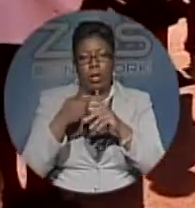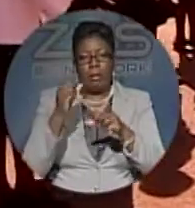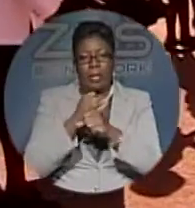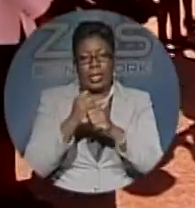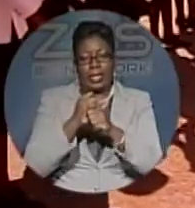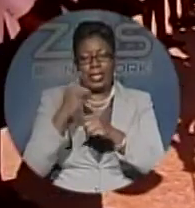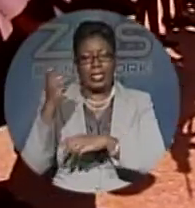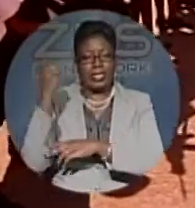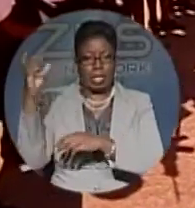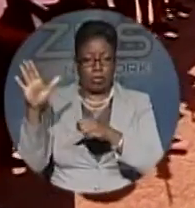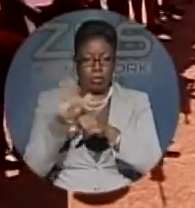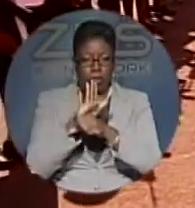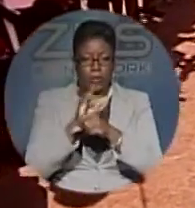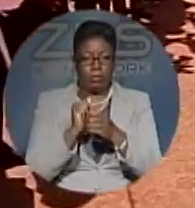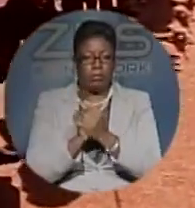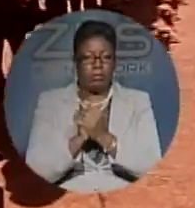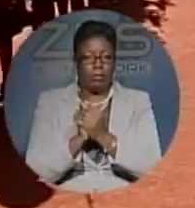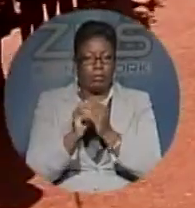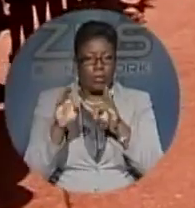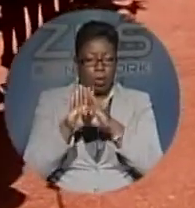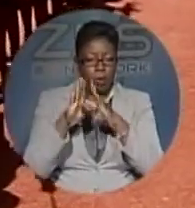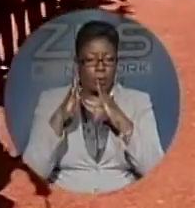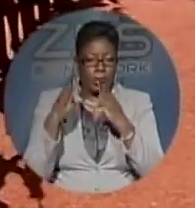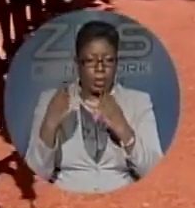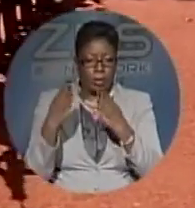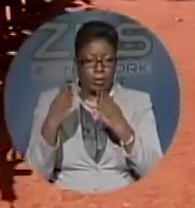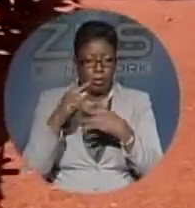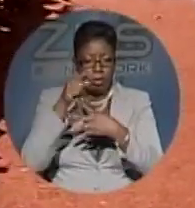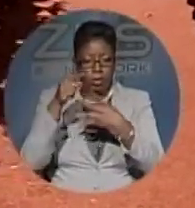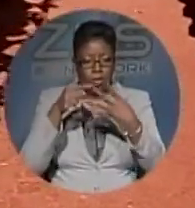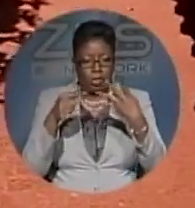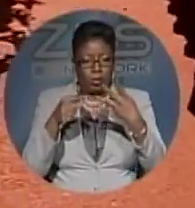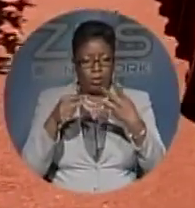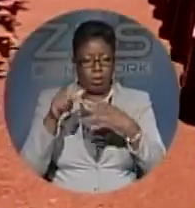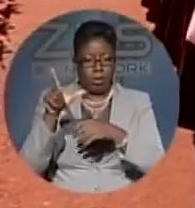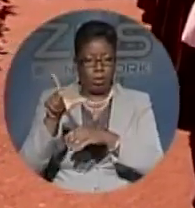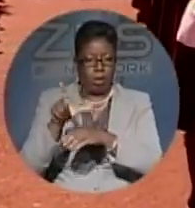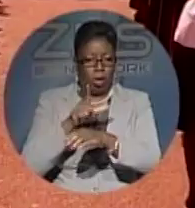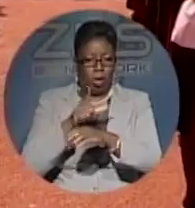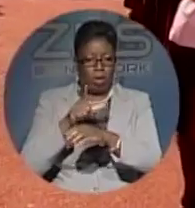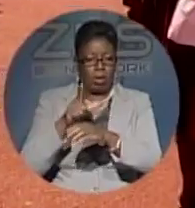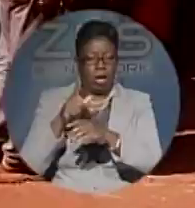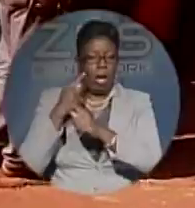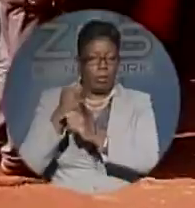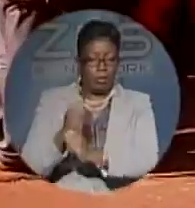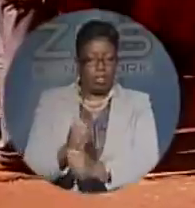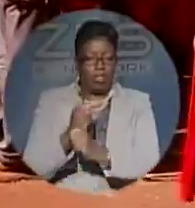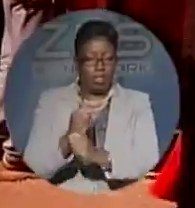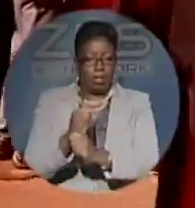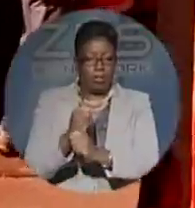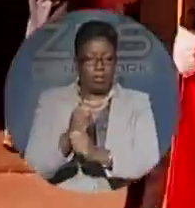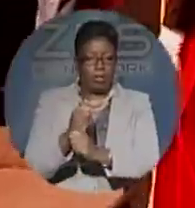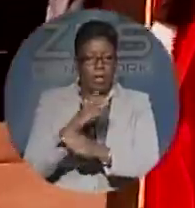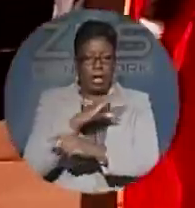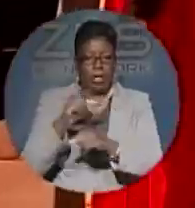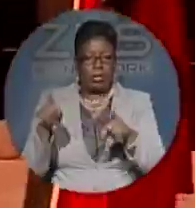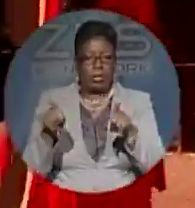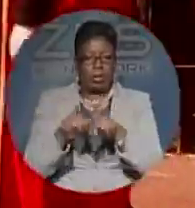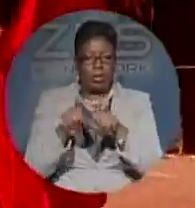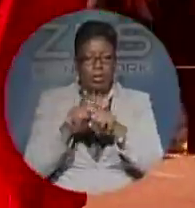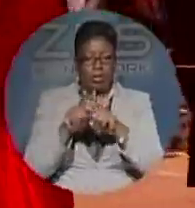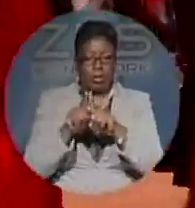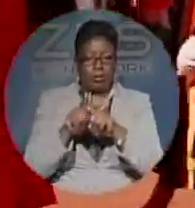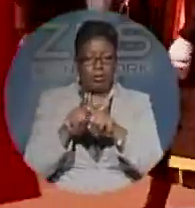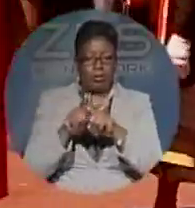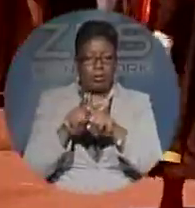The legal year opening with the pomp and pageantry associated with the long-held tradition. And while ongoing challenges in the administration of justice